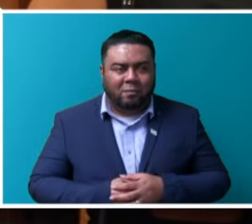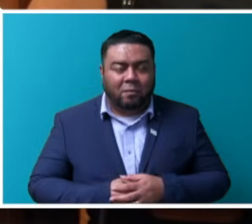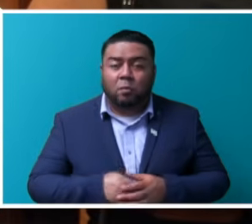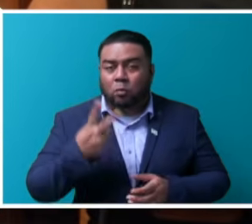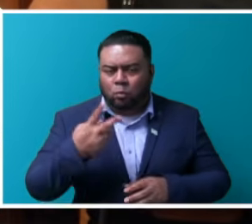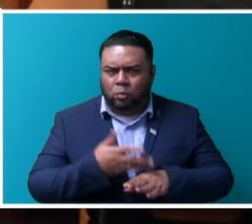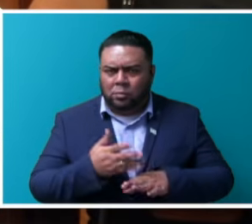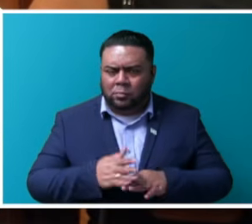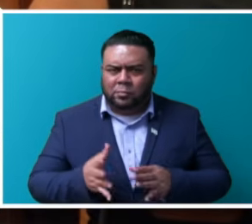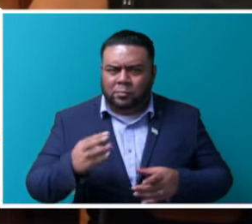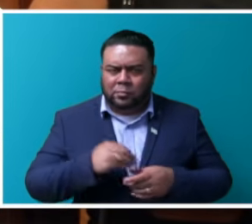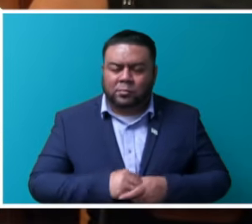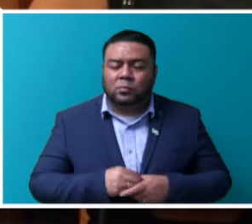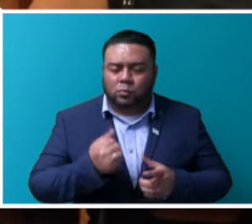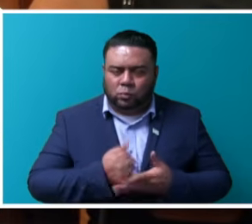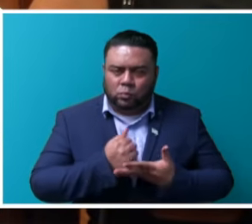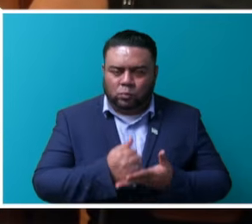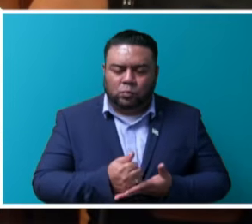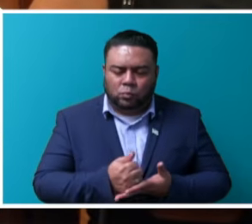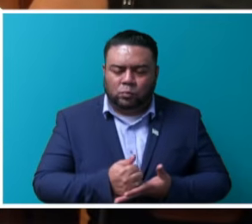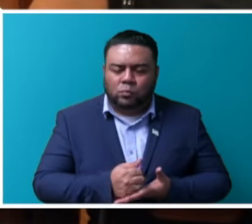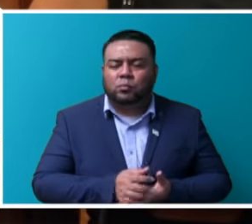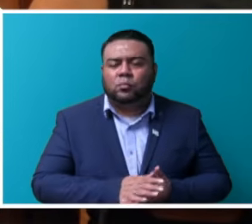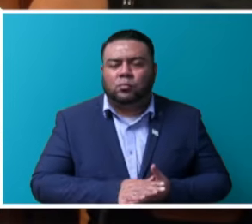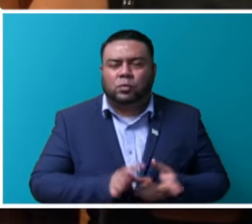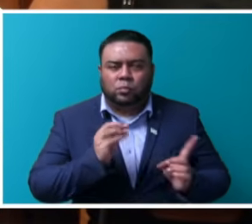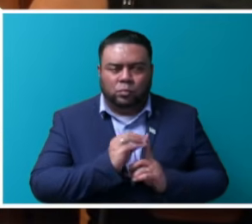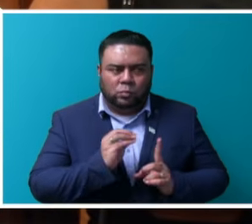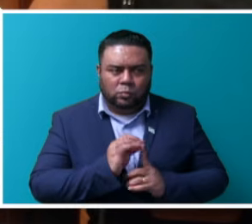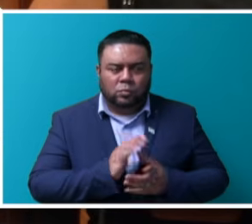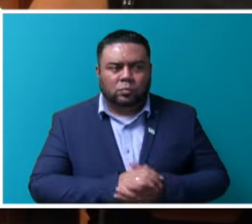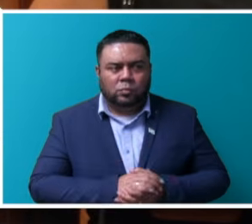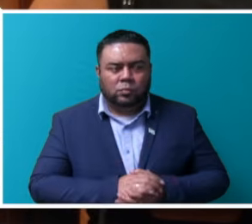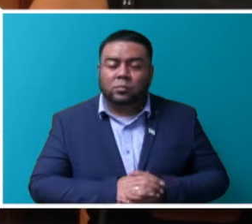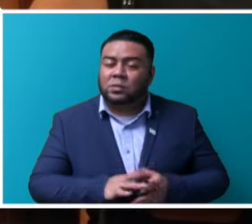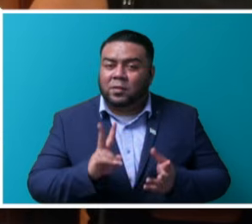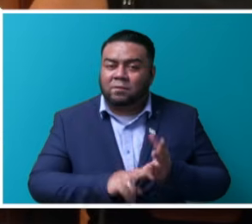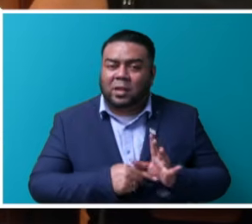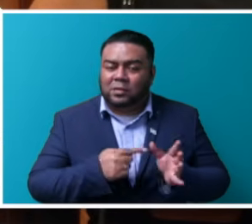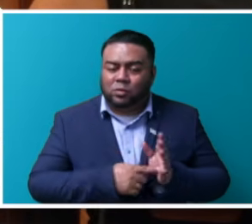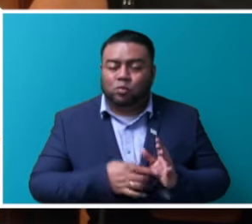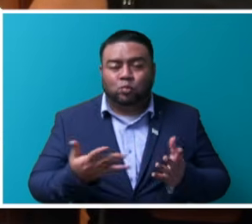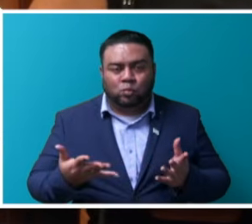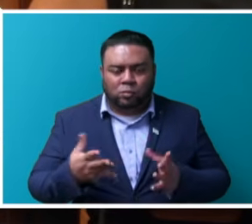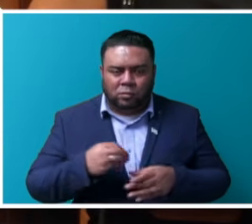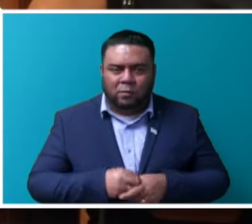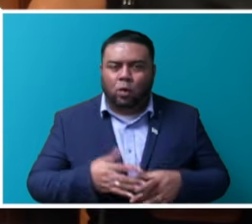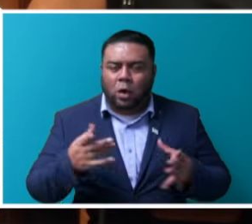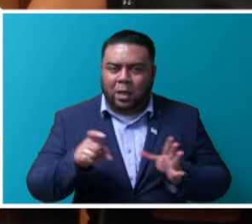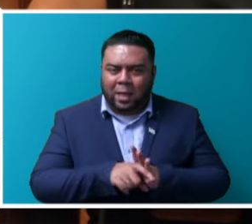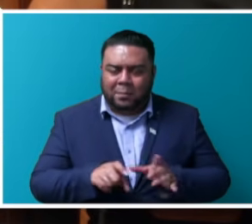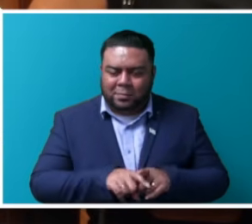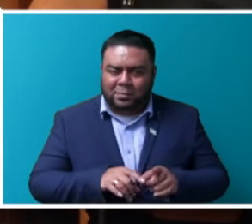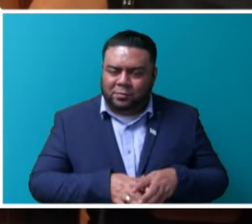VAT refund initiatives will also support our social and environmental objectives. VAT refunds will be available for capital investments